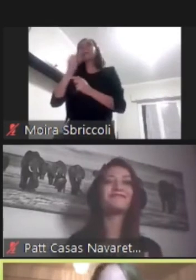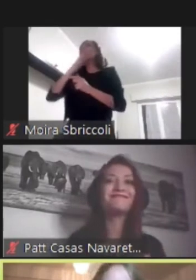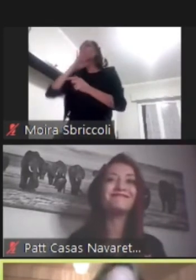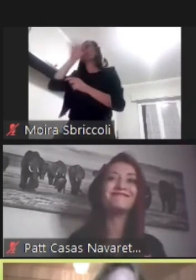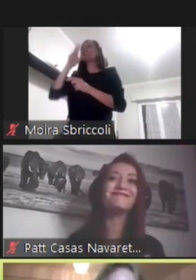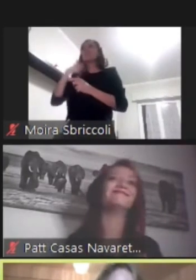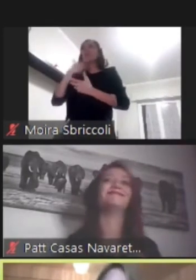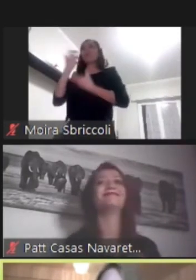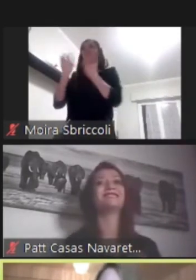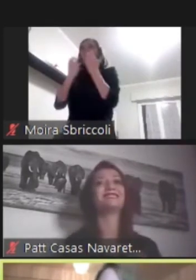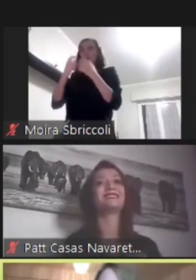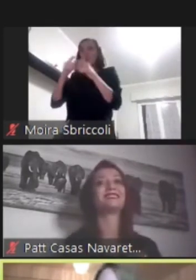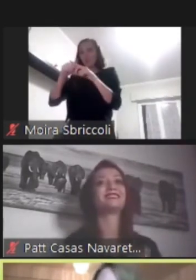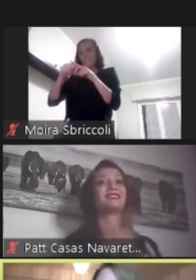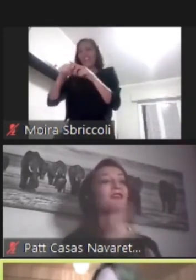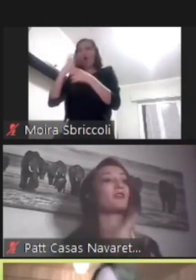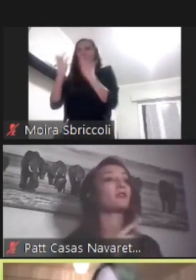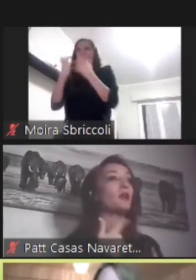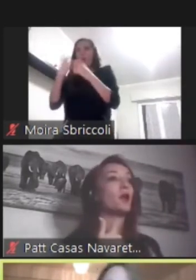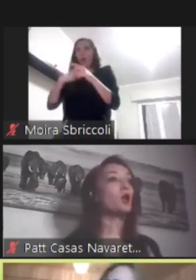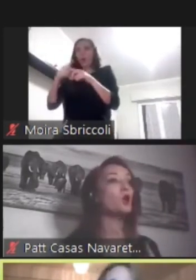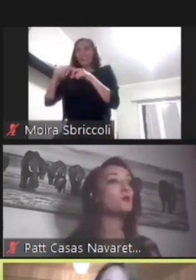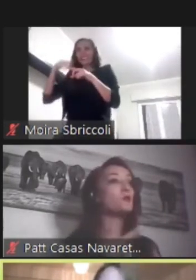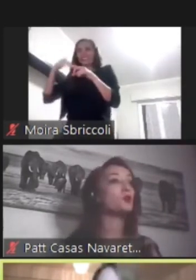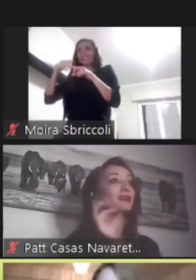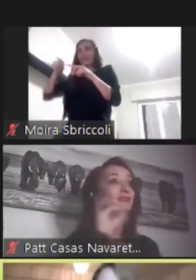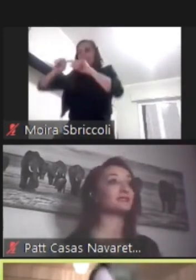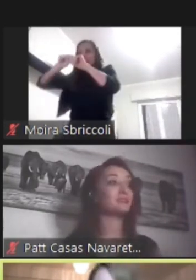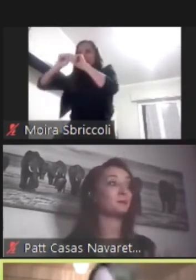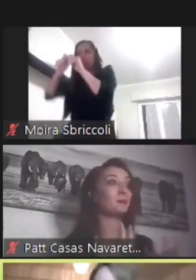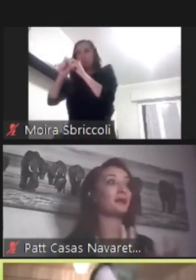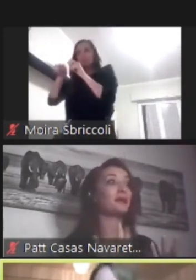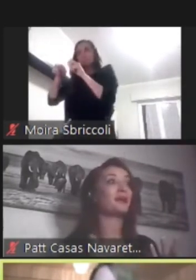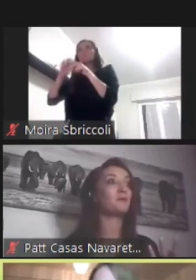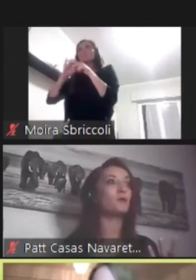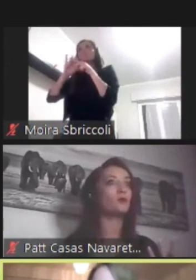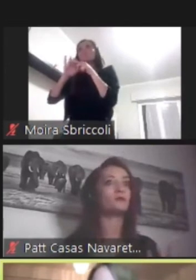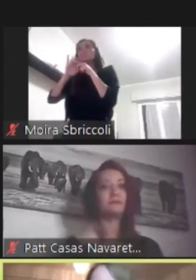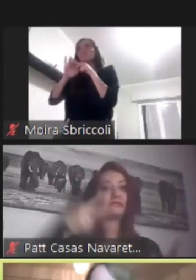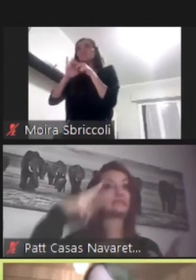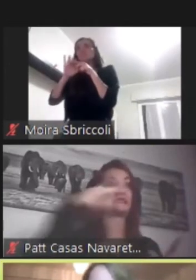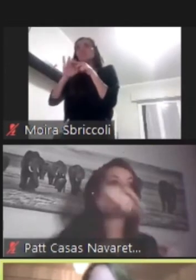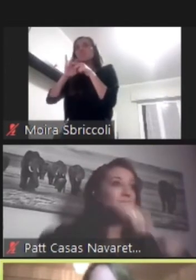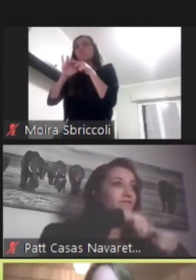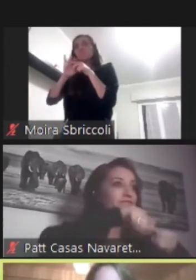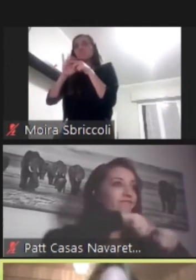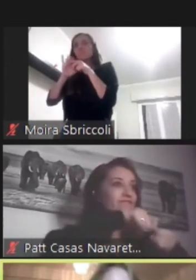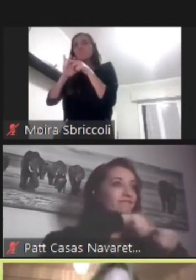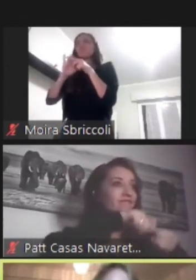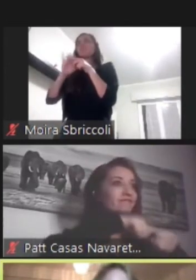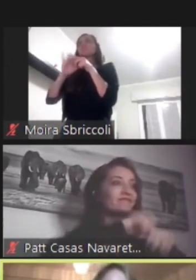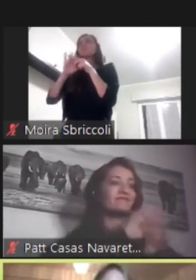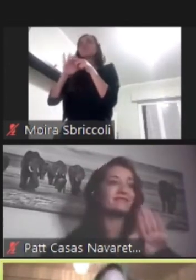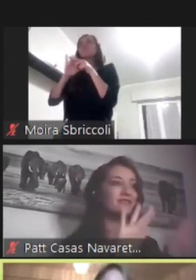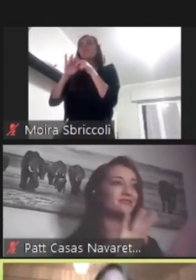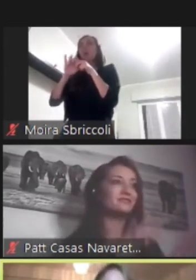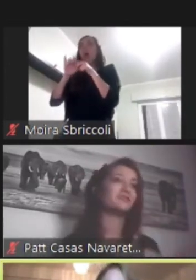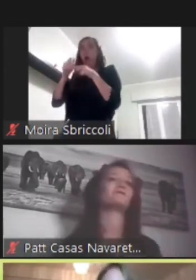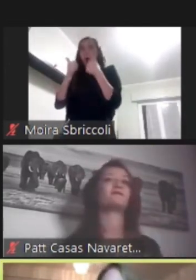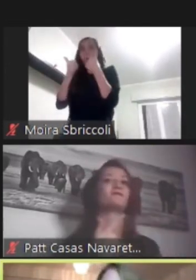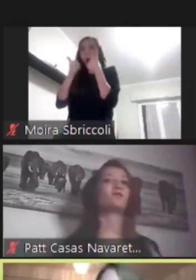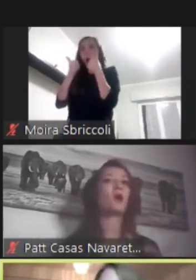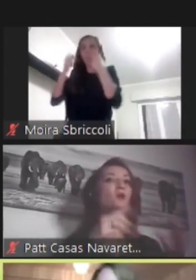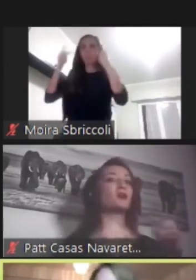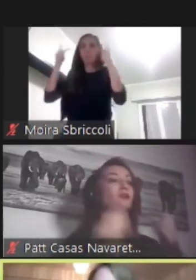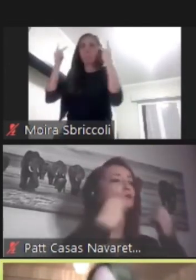the skin. But to take it internally is also just as healing. So